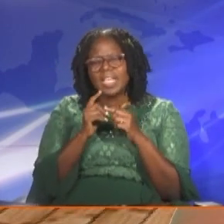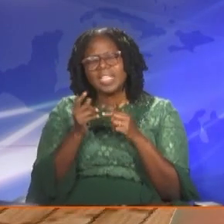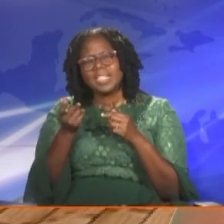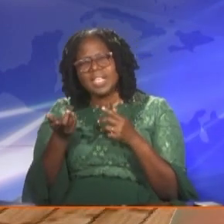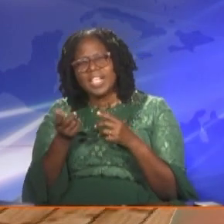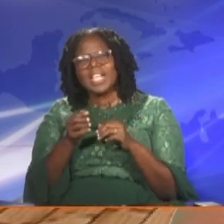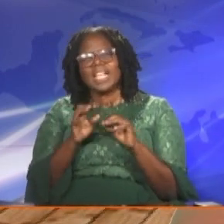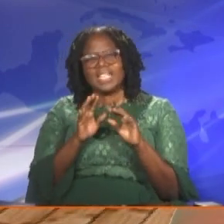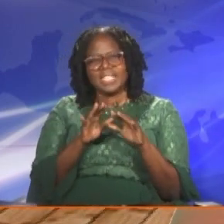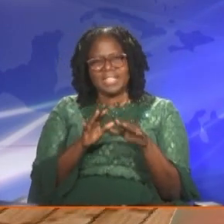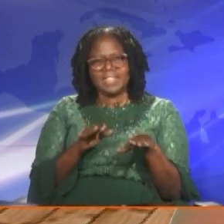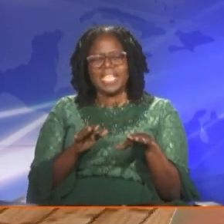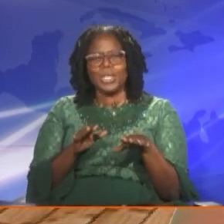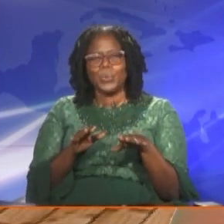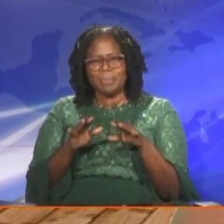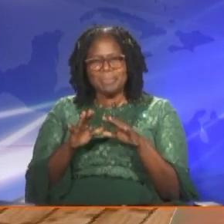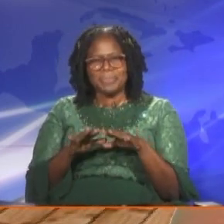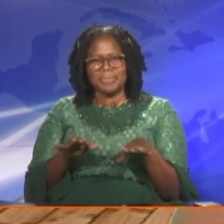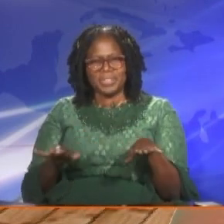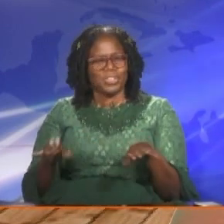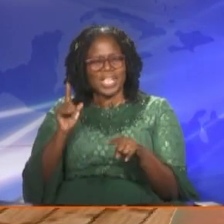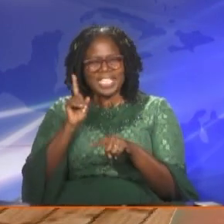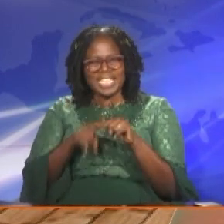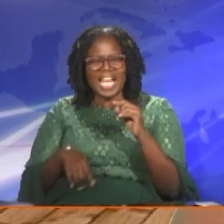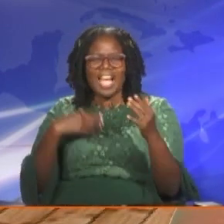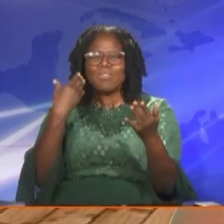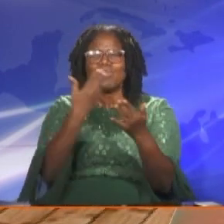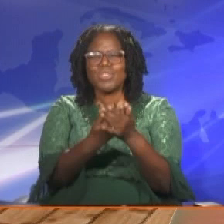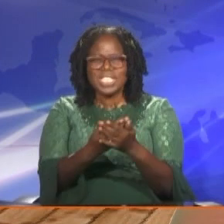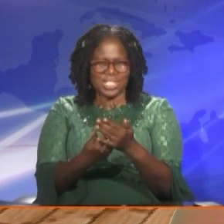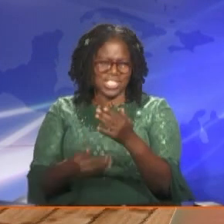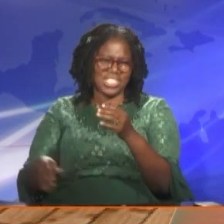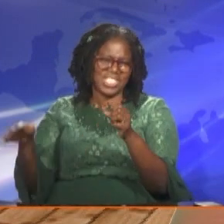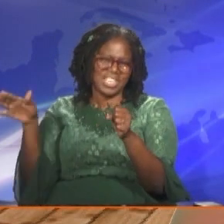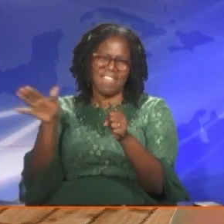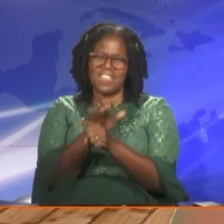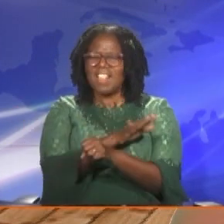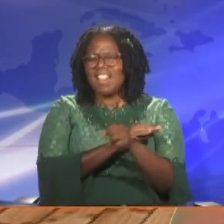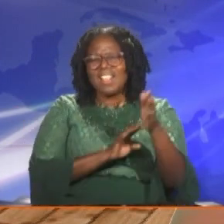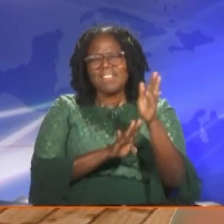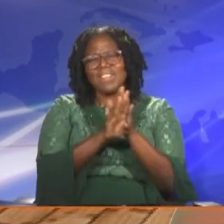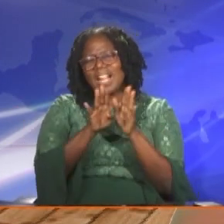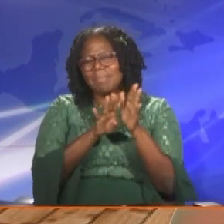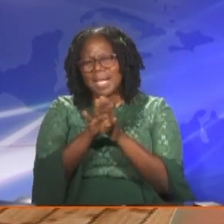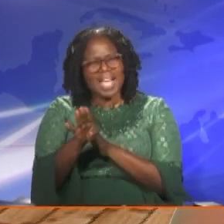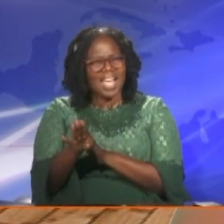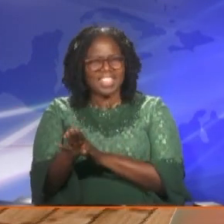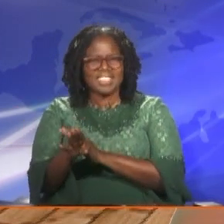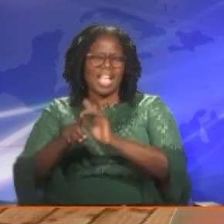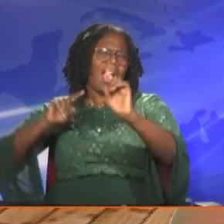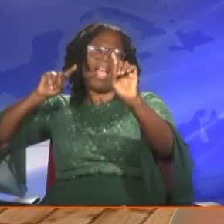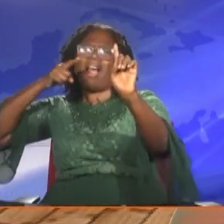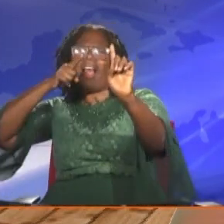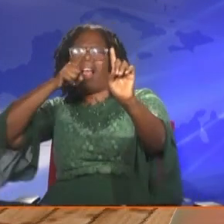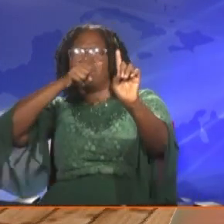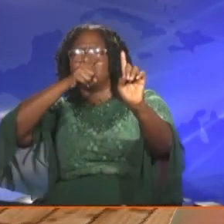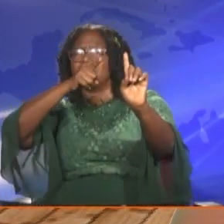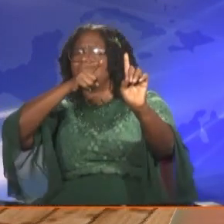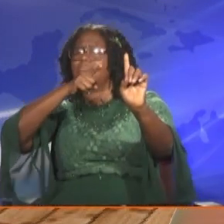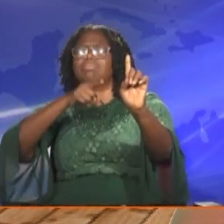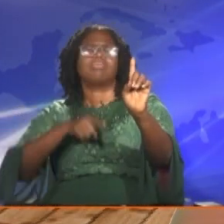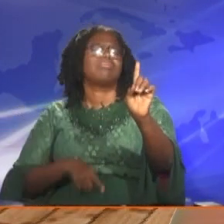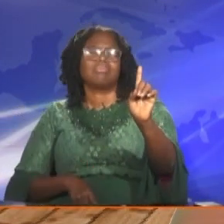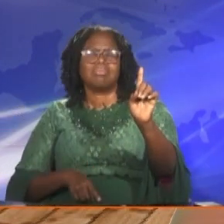give off their full potential. And of course, their rights will be trampled on as well. So it's a very